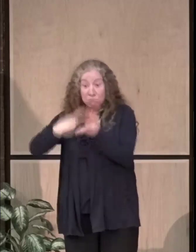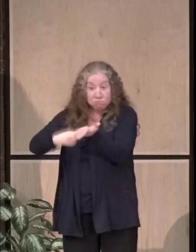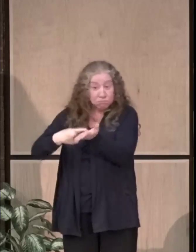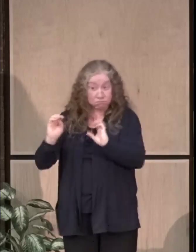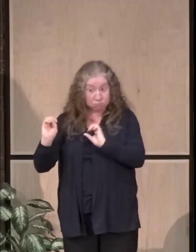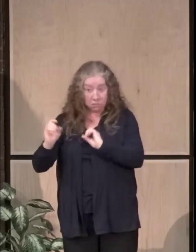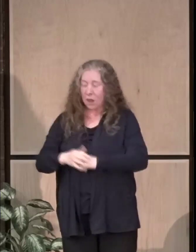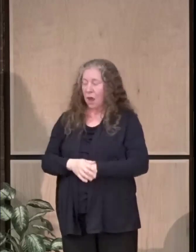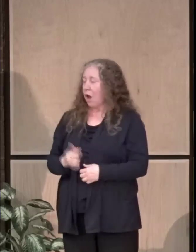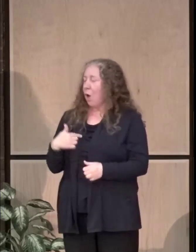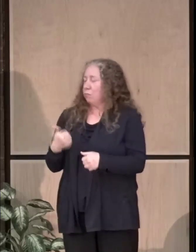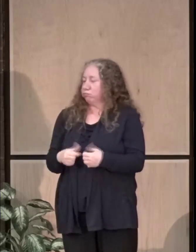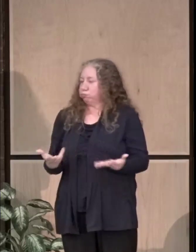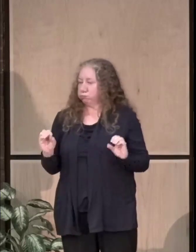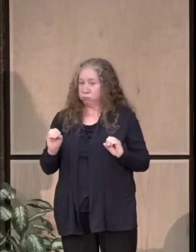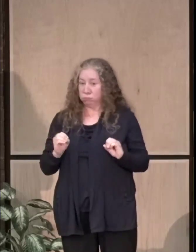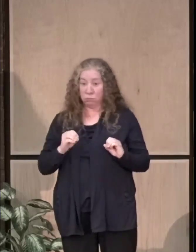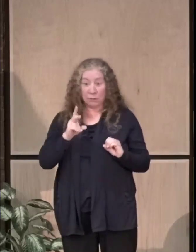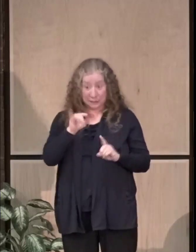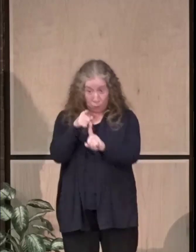Not that I can recall, no. Did you ever ask?